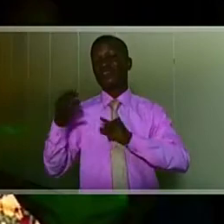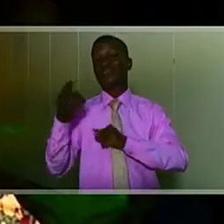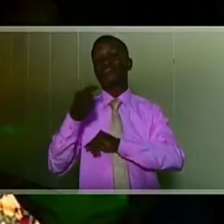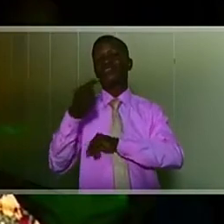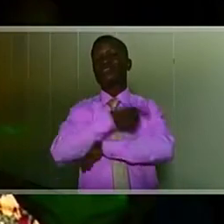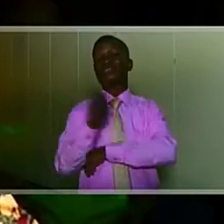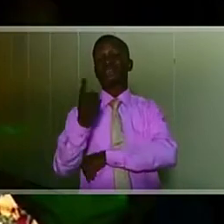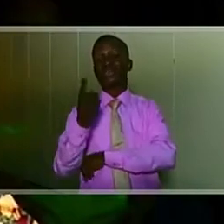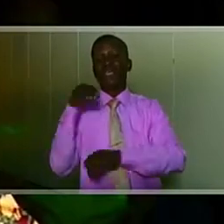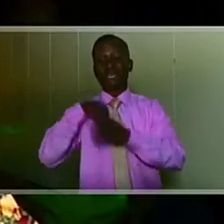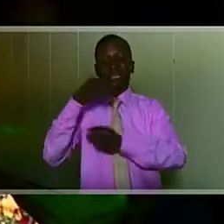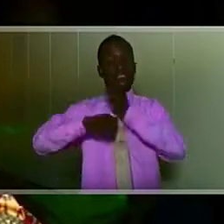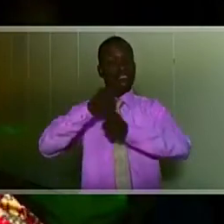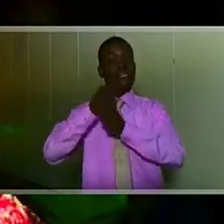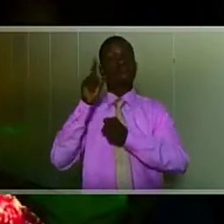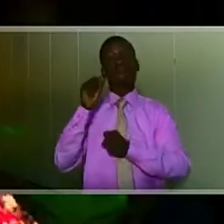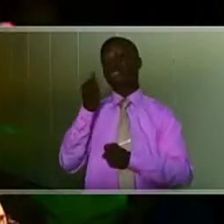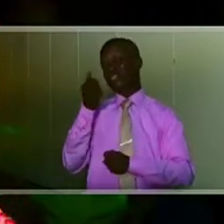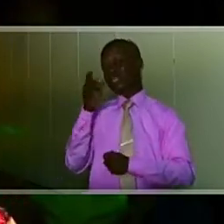In 2018,